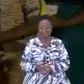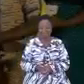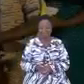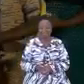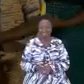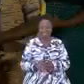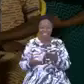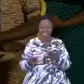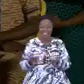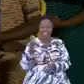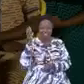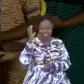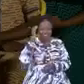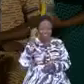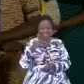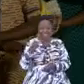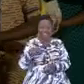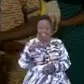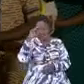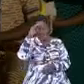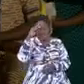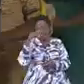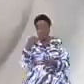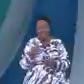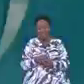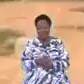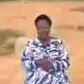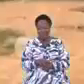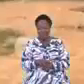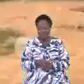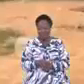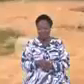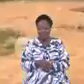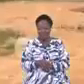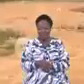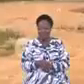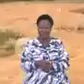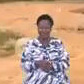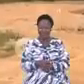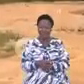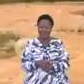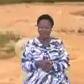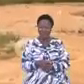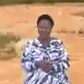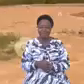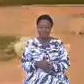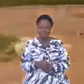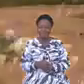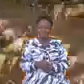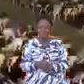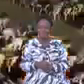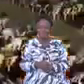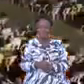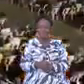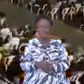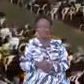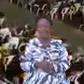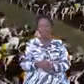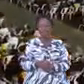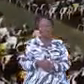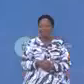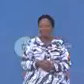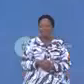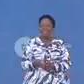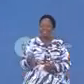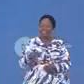now. I'm from Enugu State. I there my house, they hear the crusade,